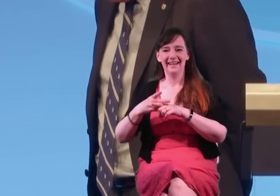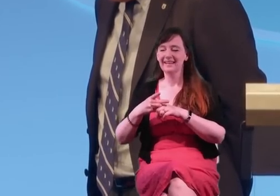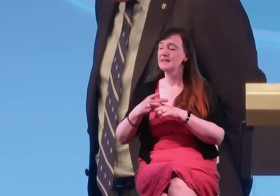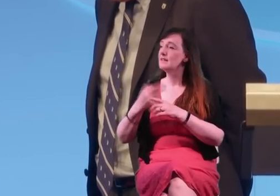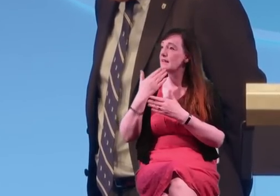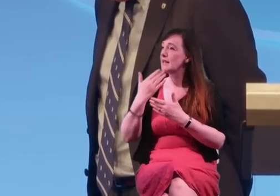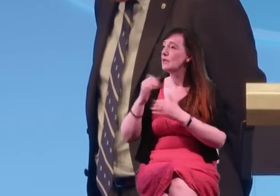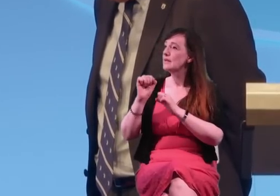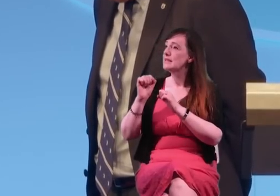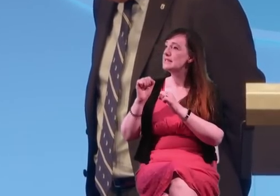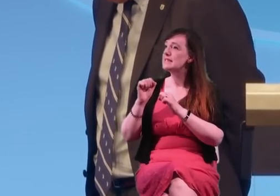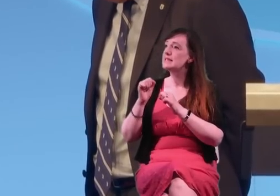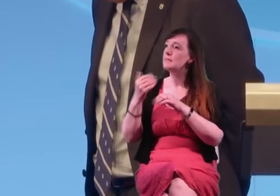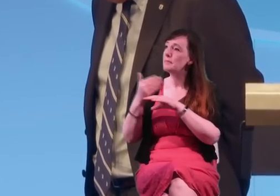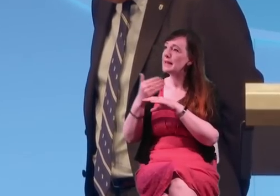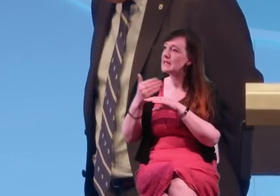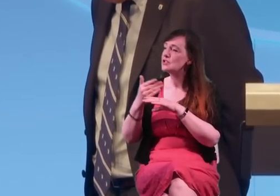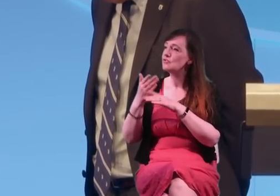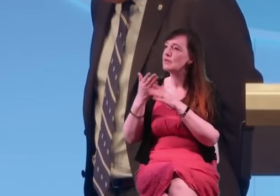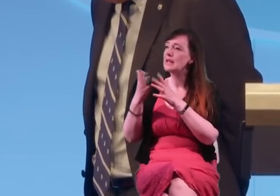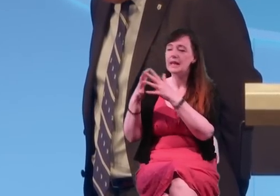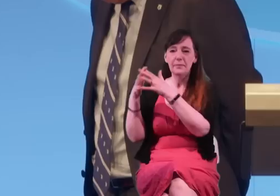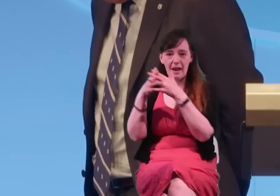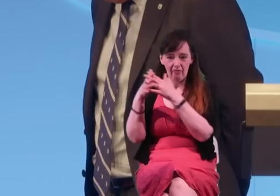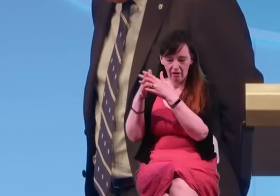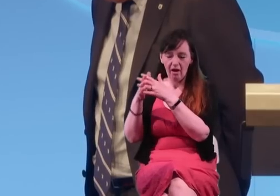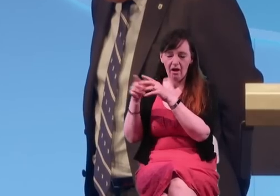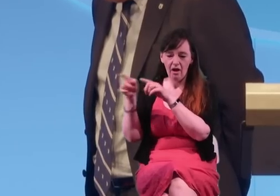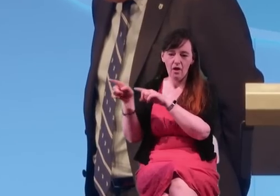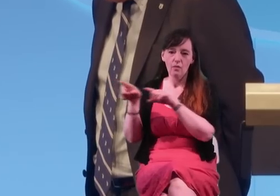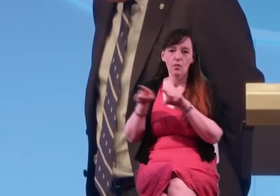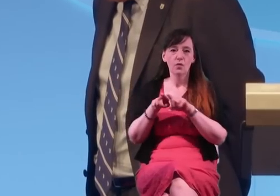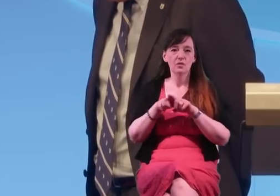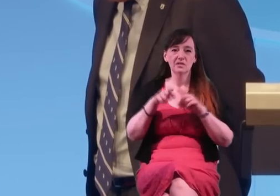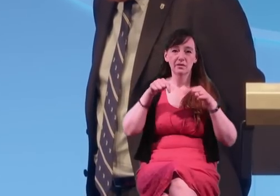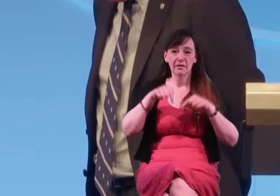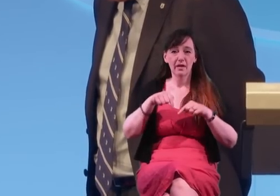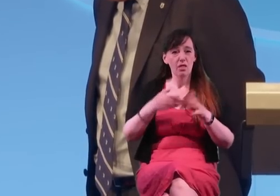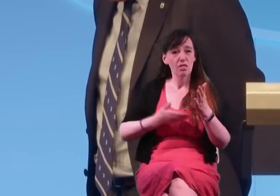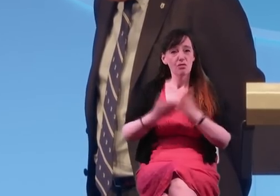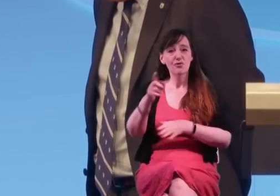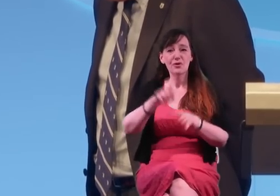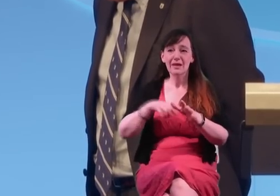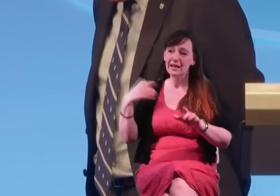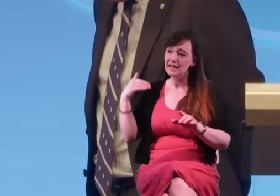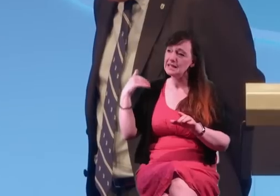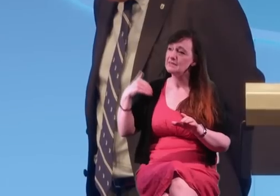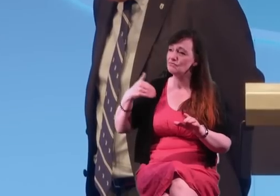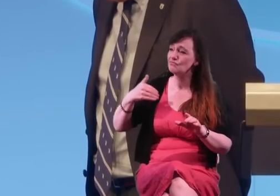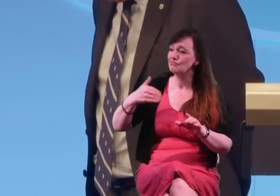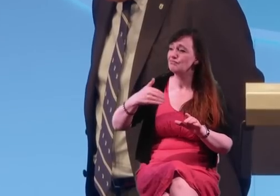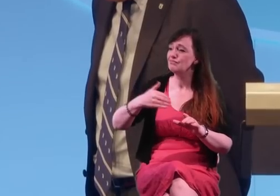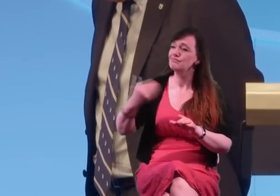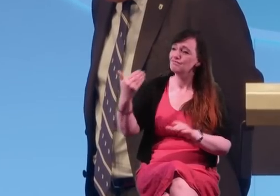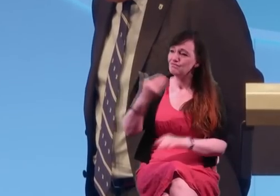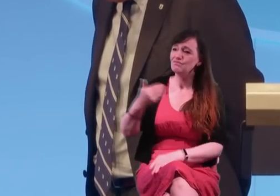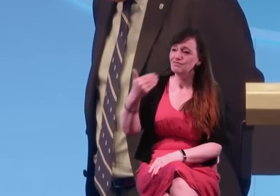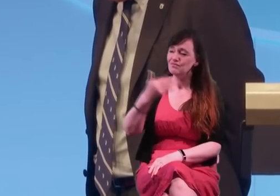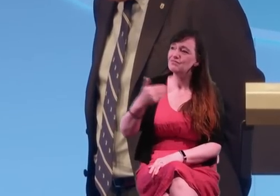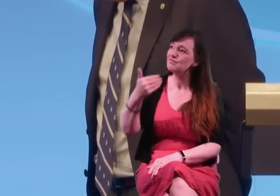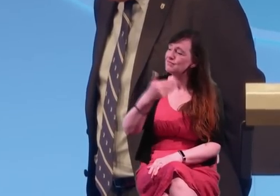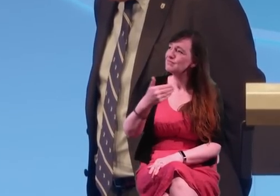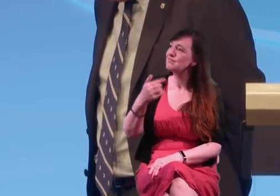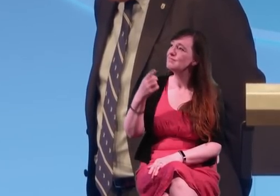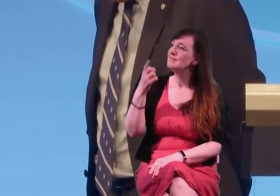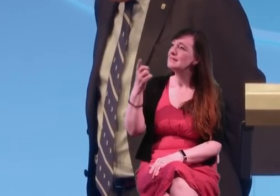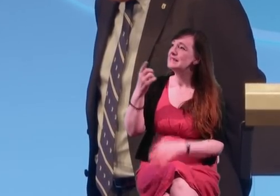in America, but we thank you also for his ministry to us here over the years. And as he sets out on the great and